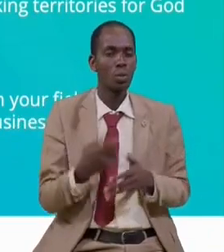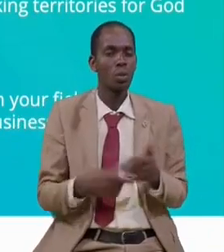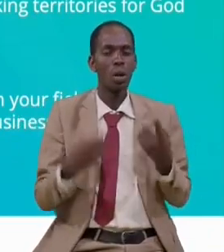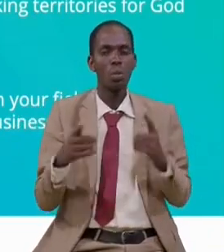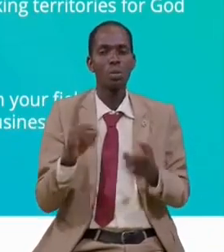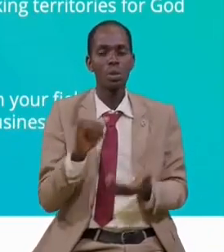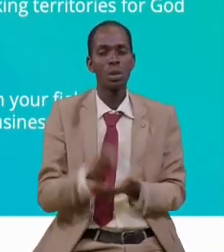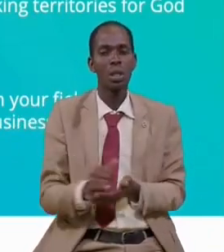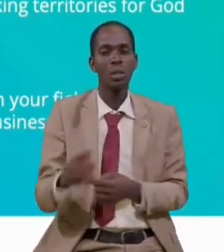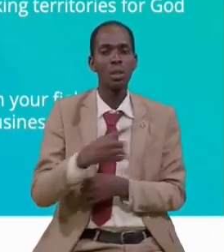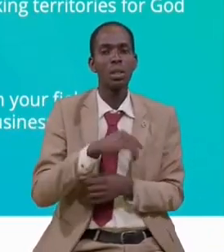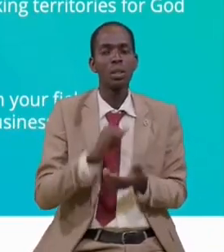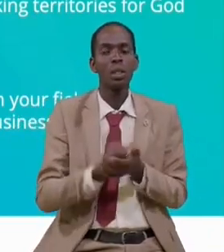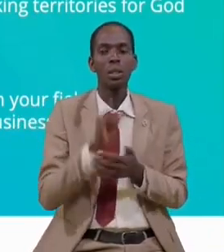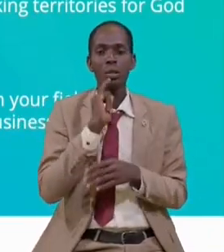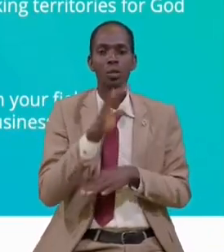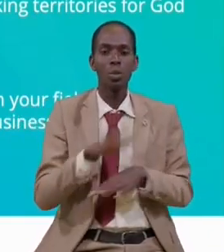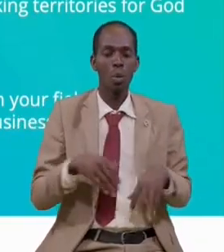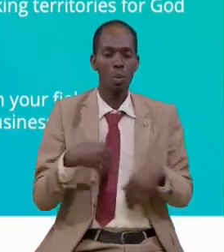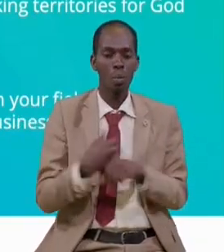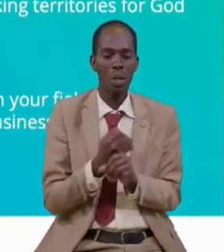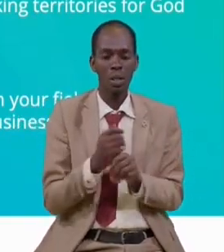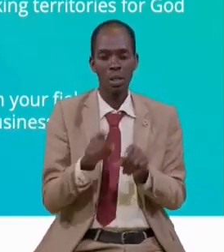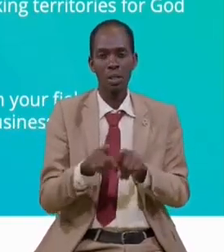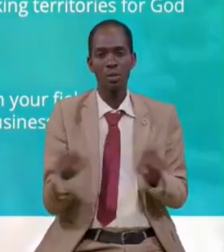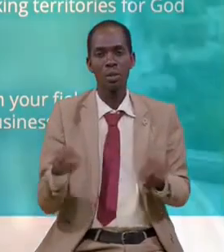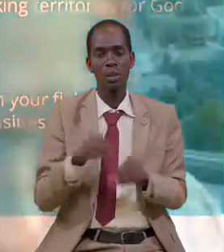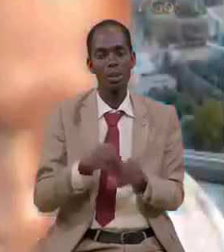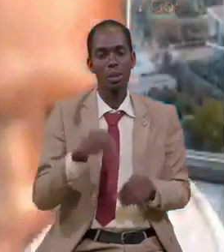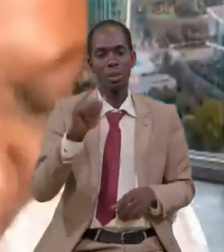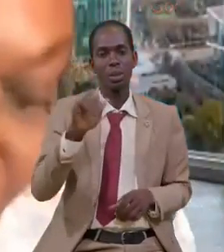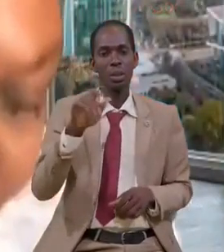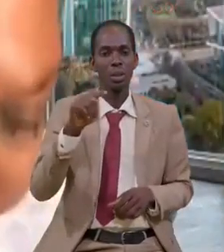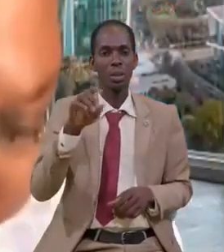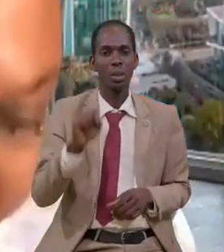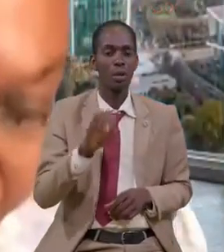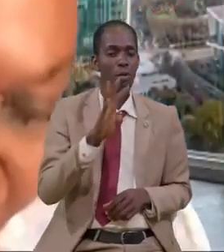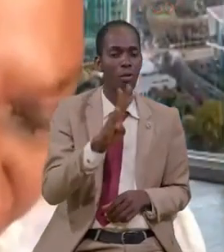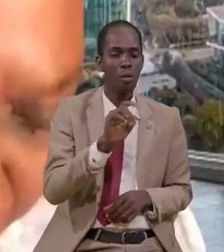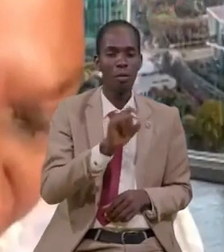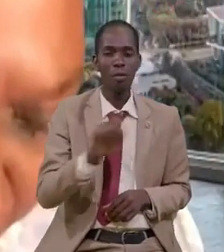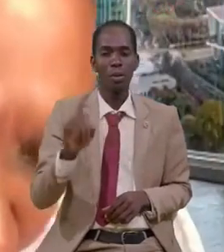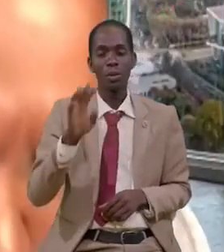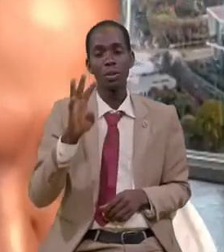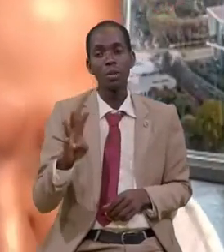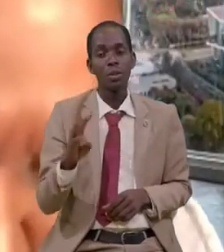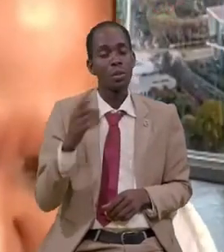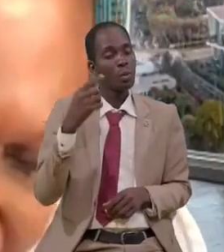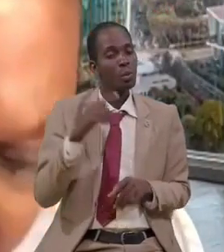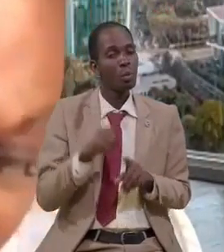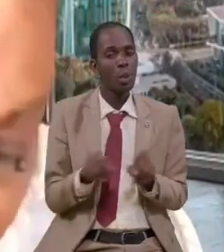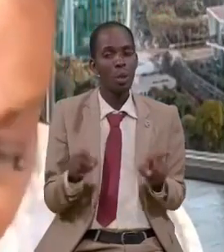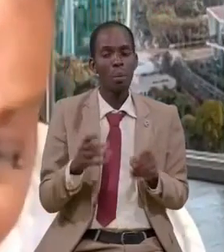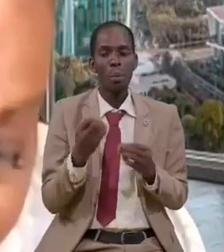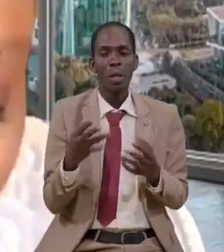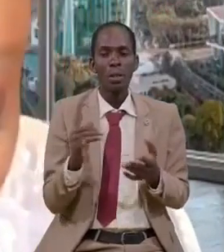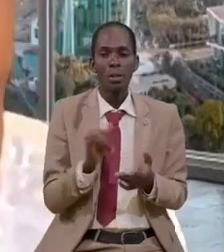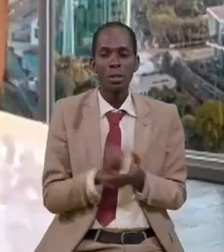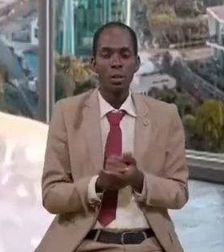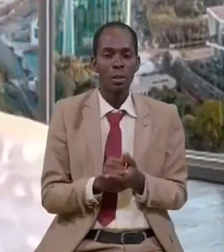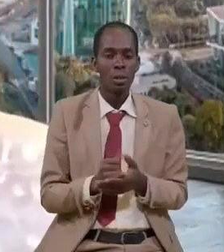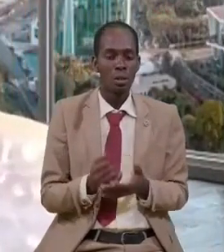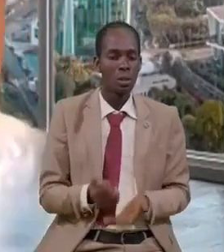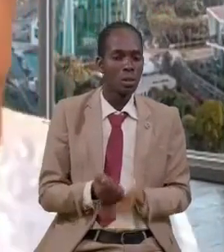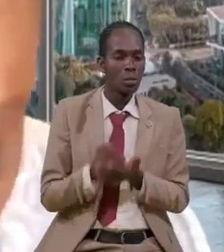call making a difference. Acts chapter 4, verse 4. The Bible says, "But many of those who heard the word